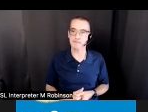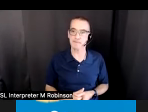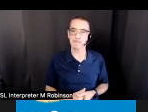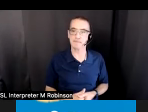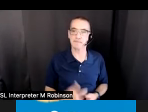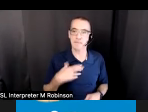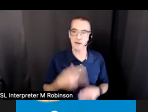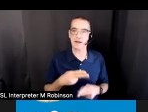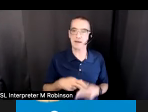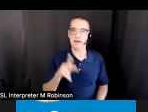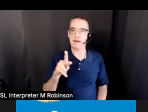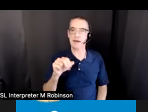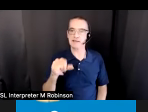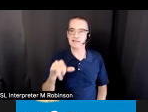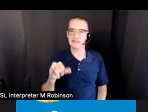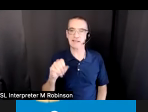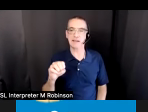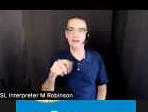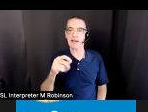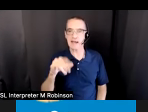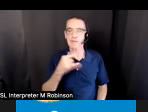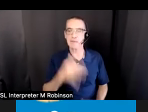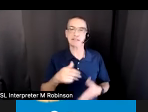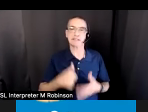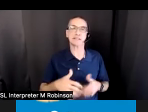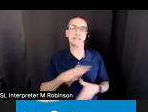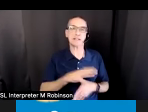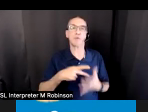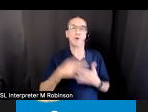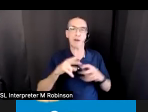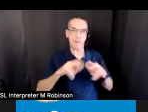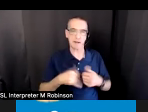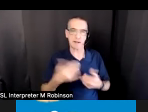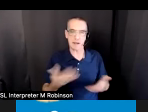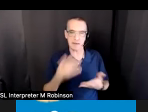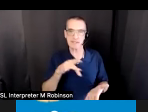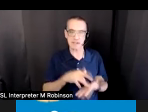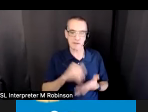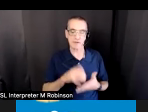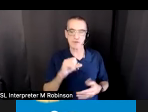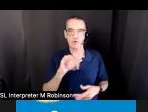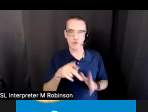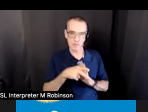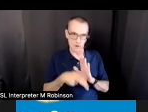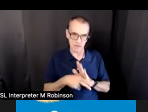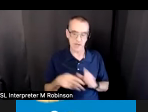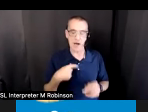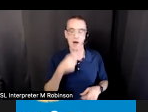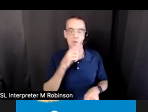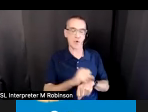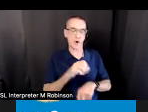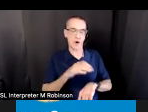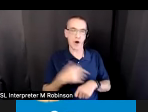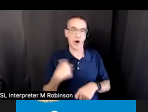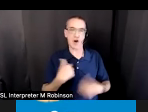My name is Casey Getty, and I'm one of the senior program analysts here at the Center for the Study of Social Policy, and I work on our